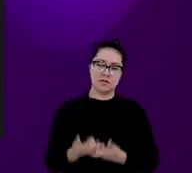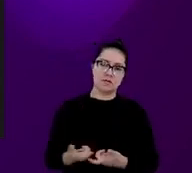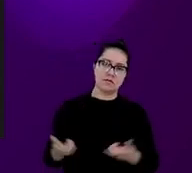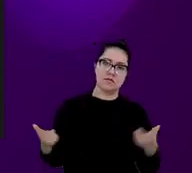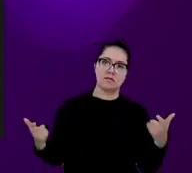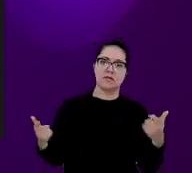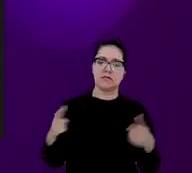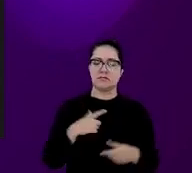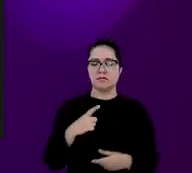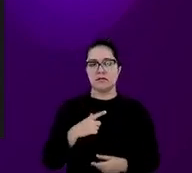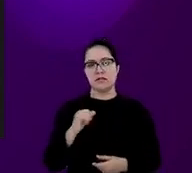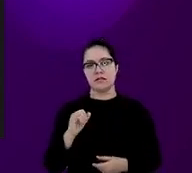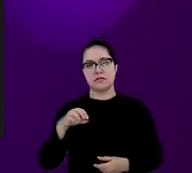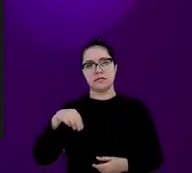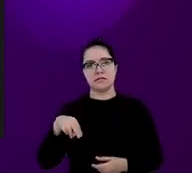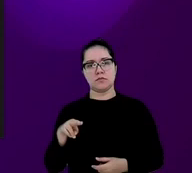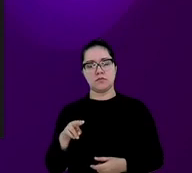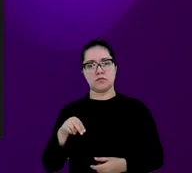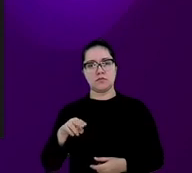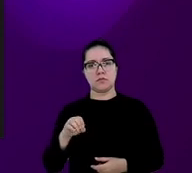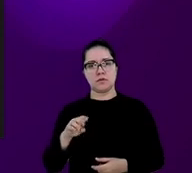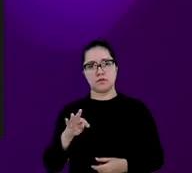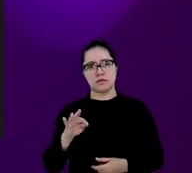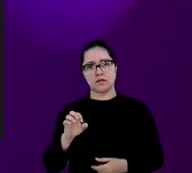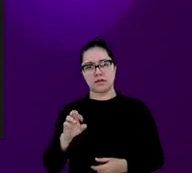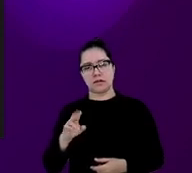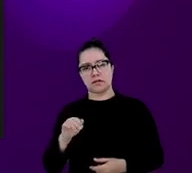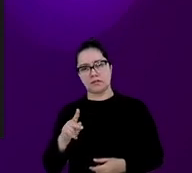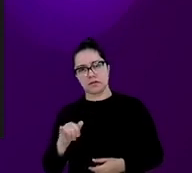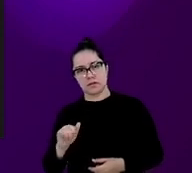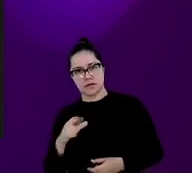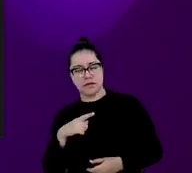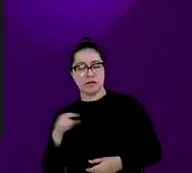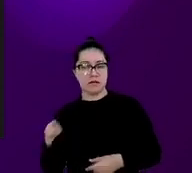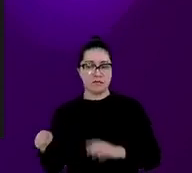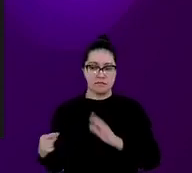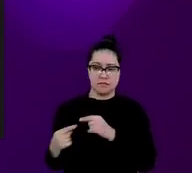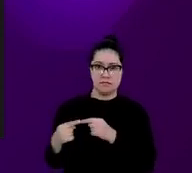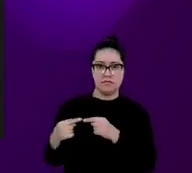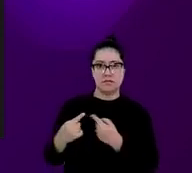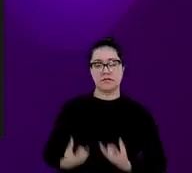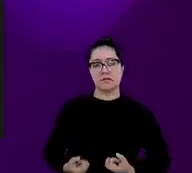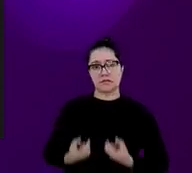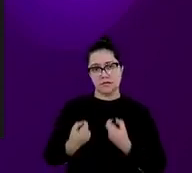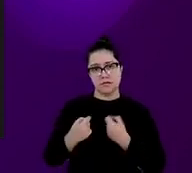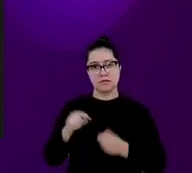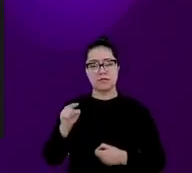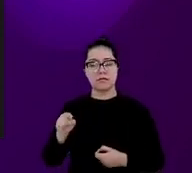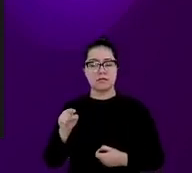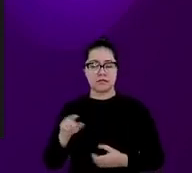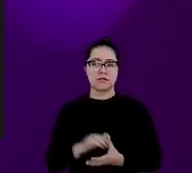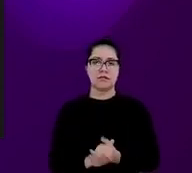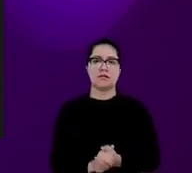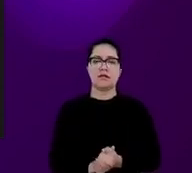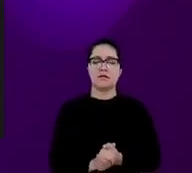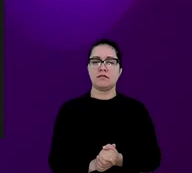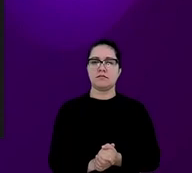for in oncology, photobiomodulation with its power of